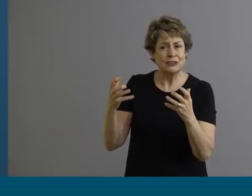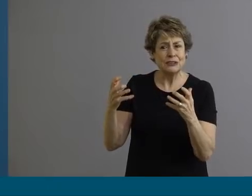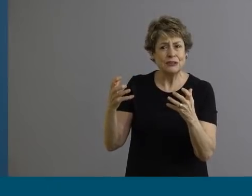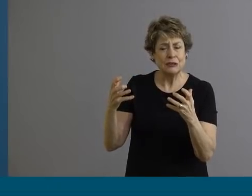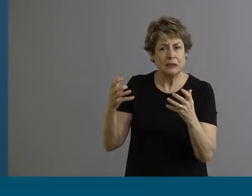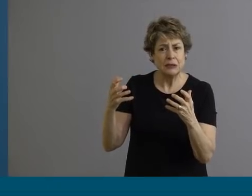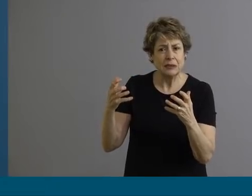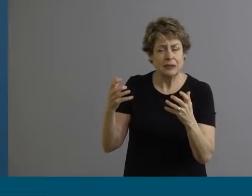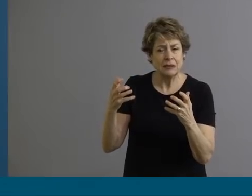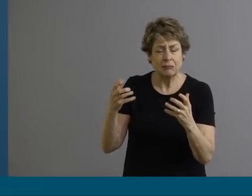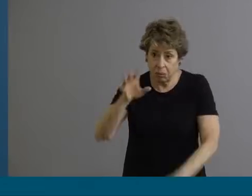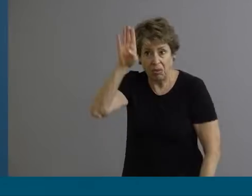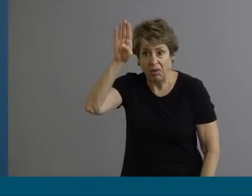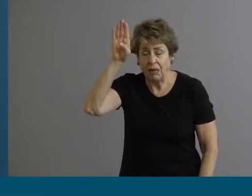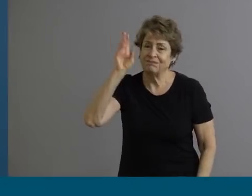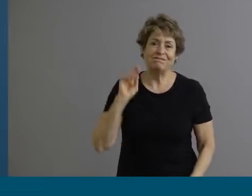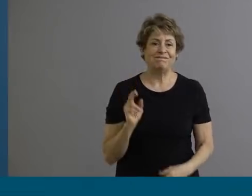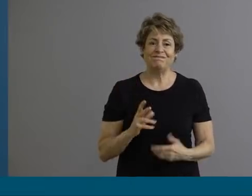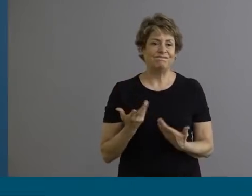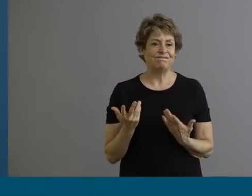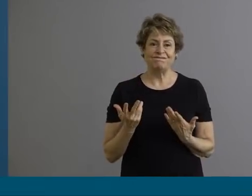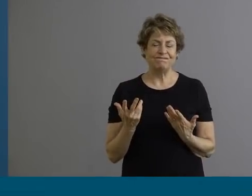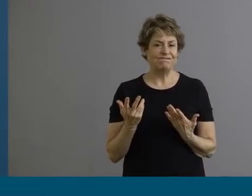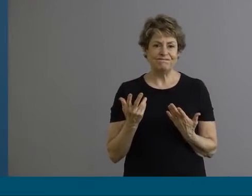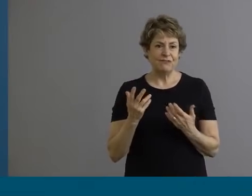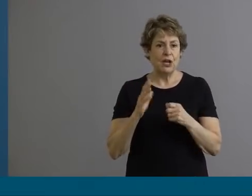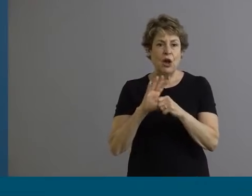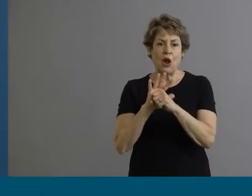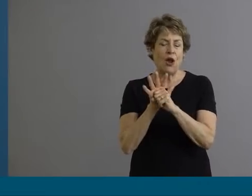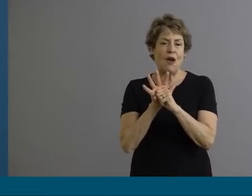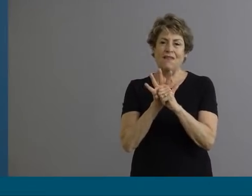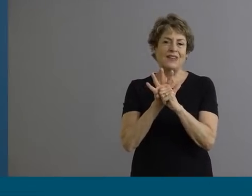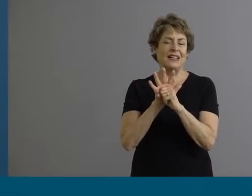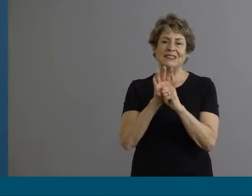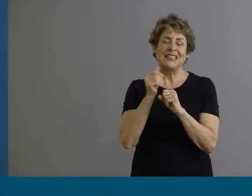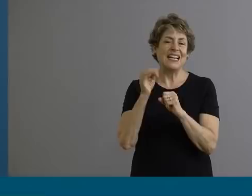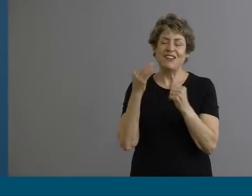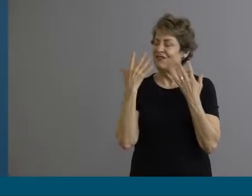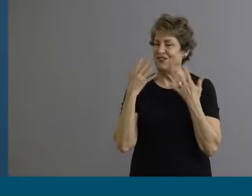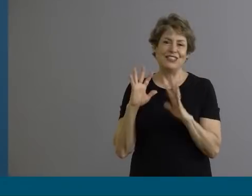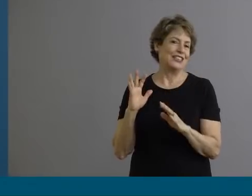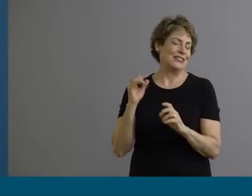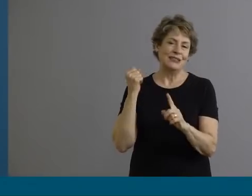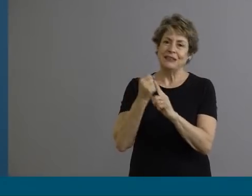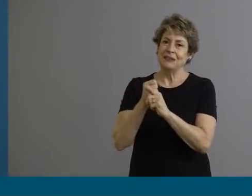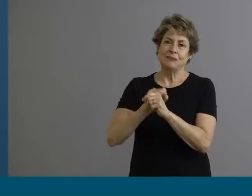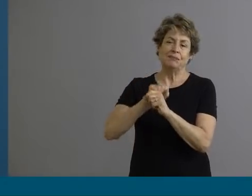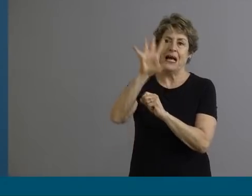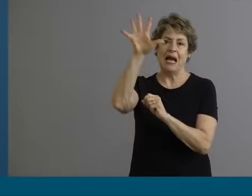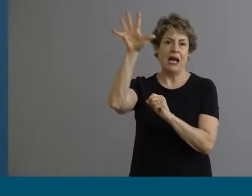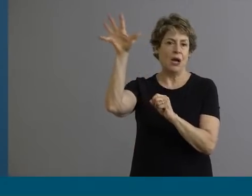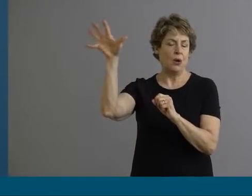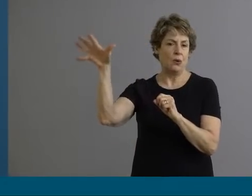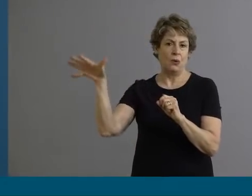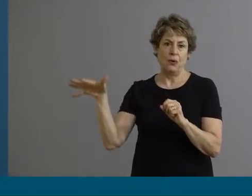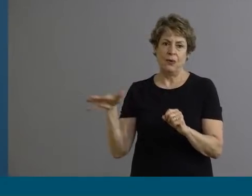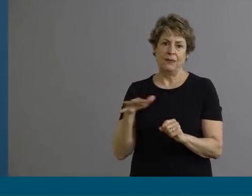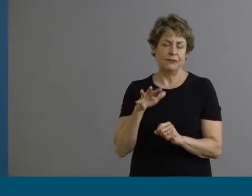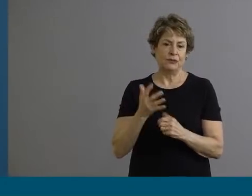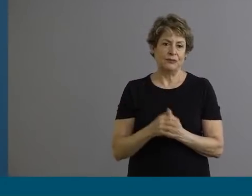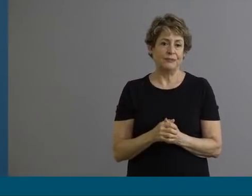and the more activity that is happening in our economy, the more the spread will